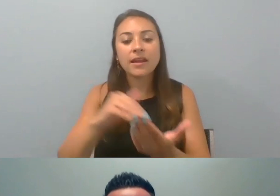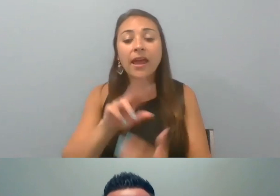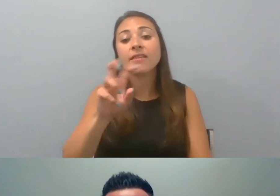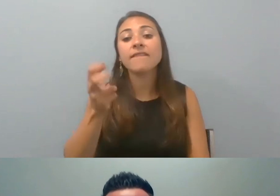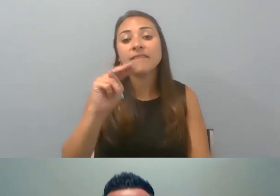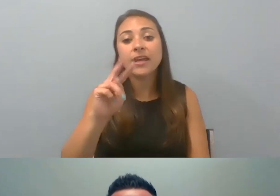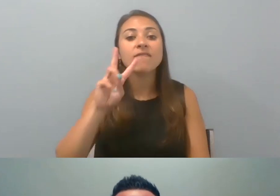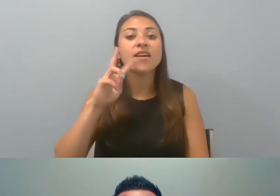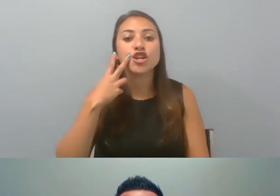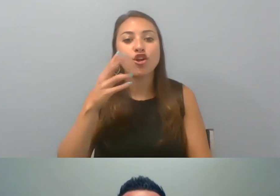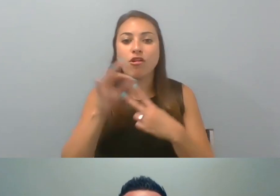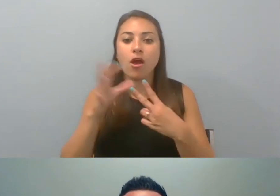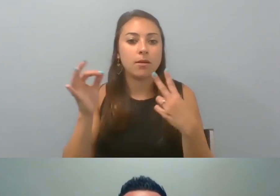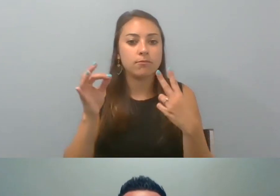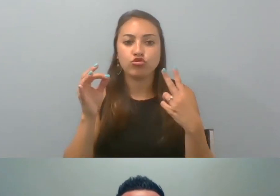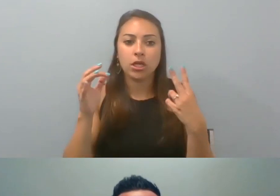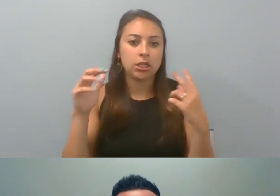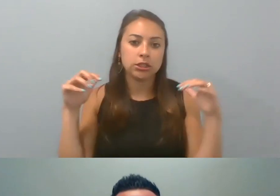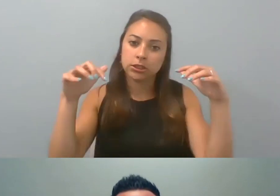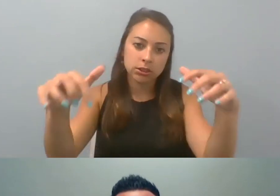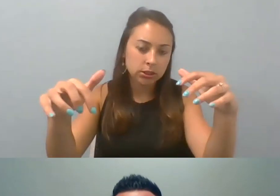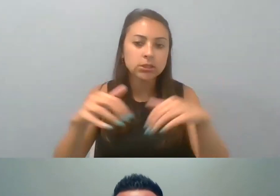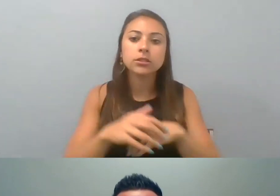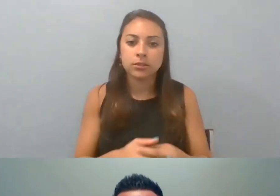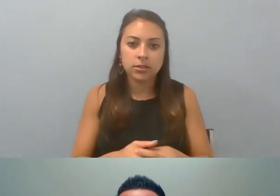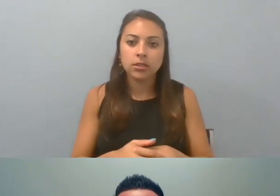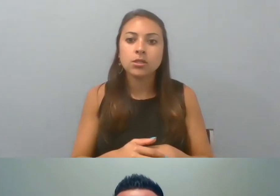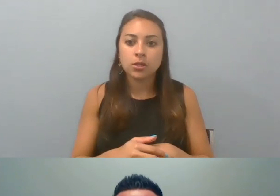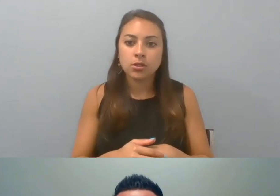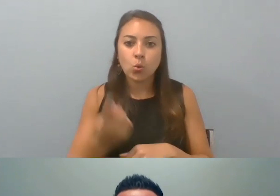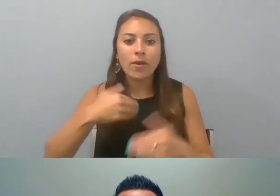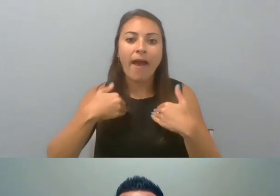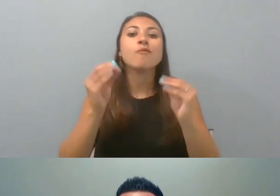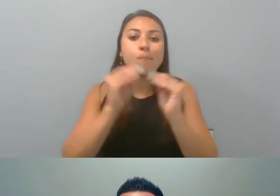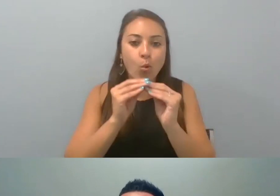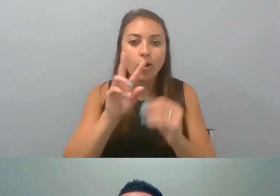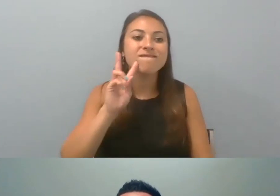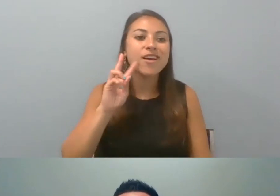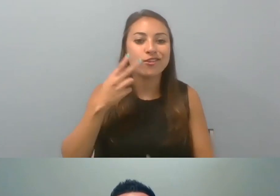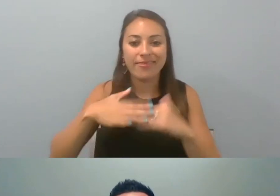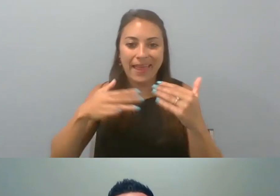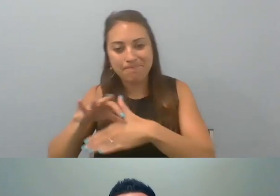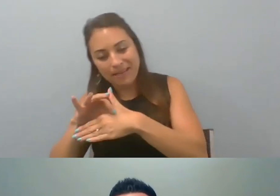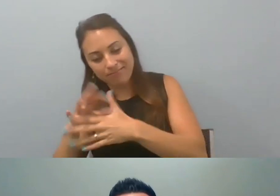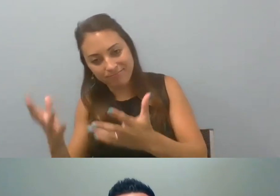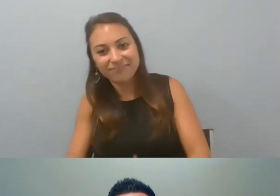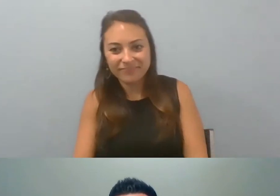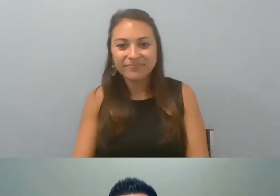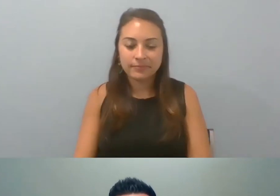greatly outweigh the animal protein items, like our salad bar at Josiahs, where there might